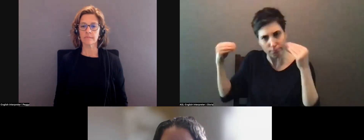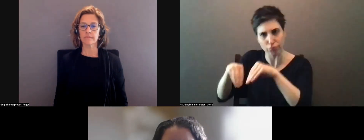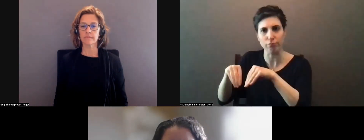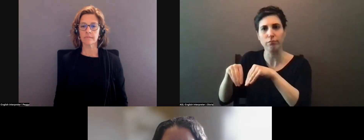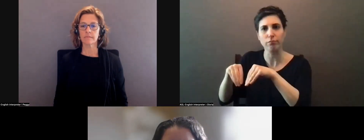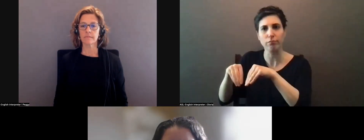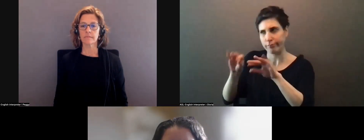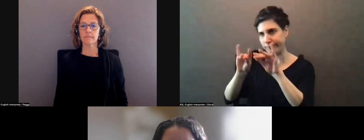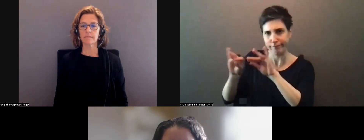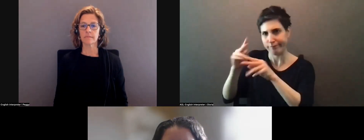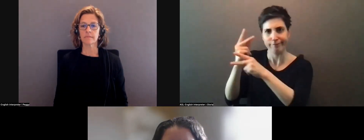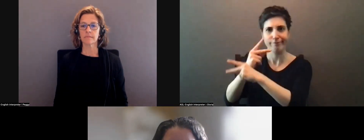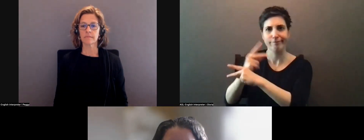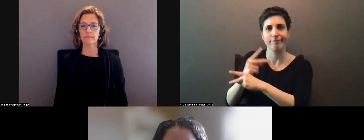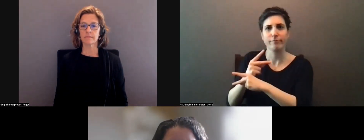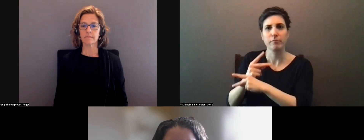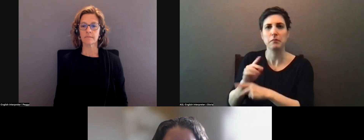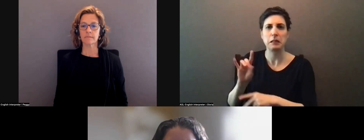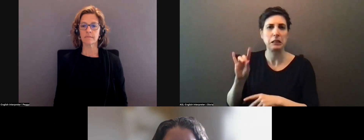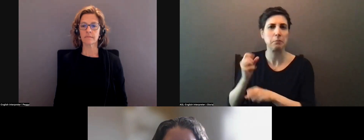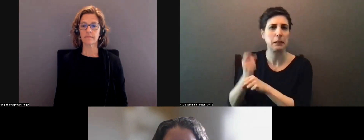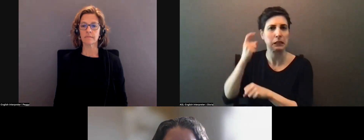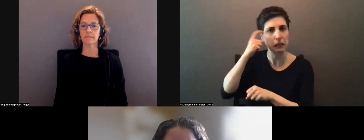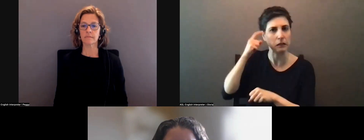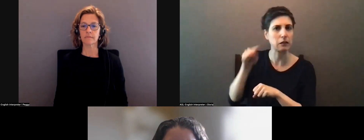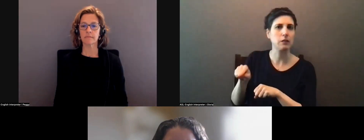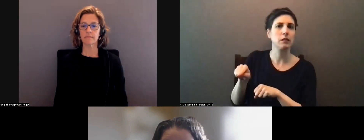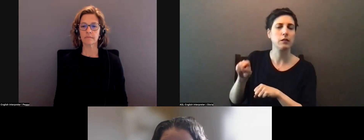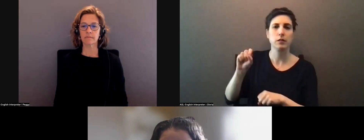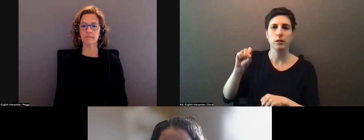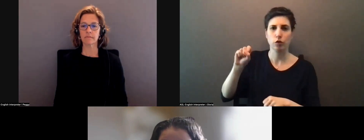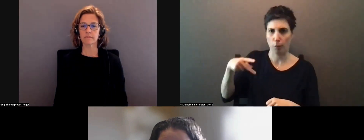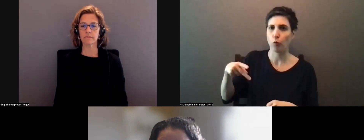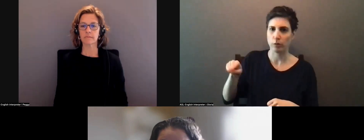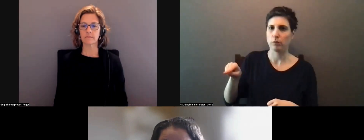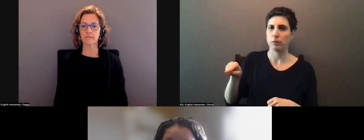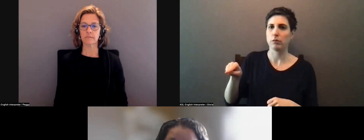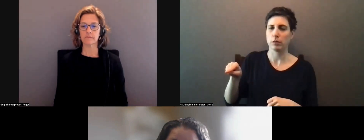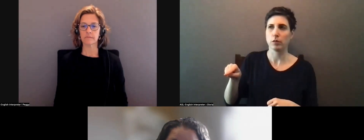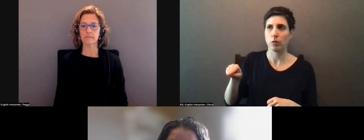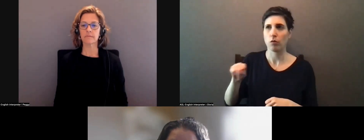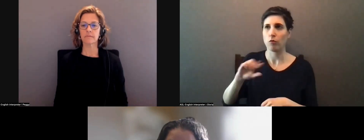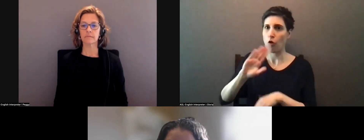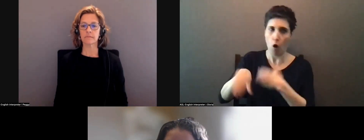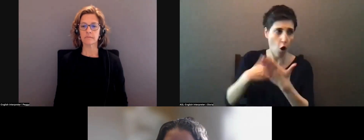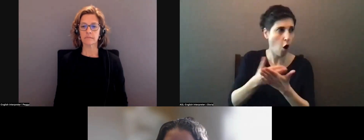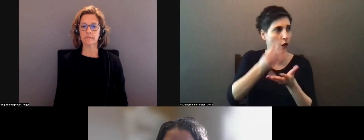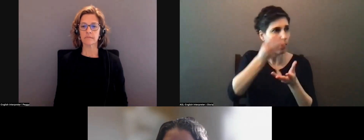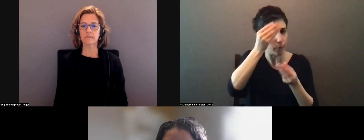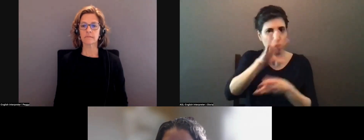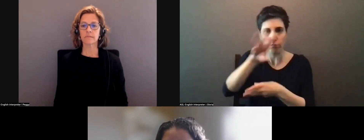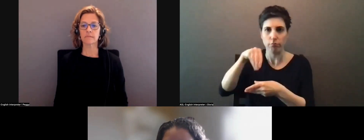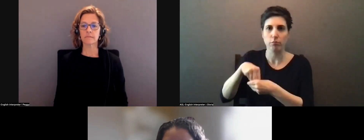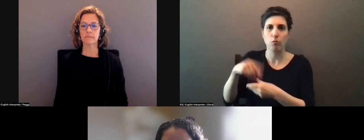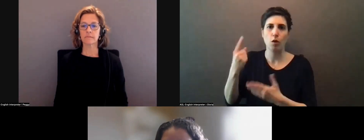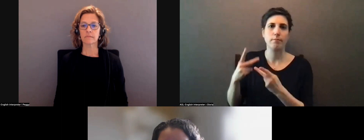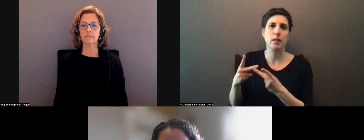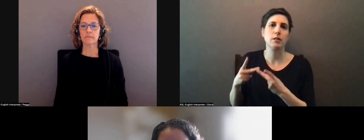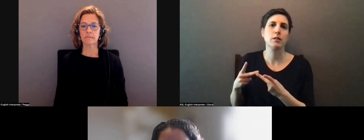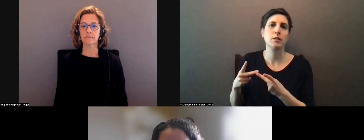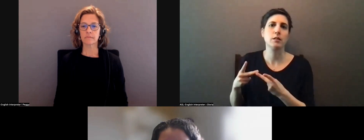made sense. It made sense that way to then try and have things in one place. Right. Yeah. So I guess it's kind